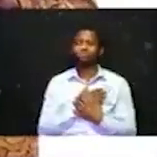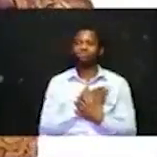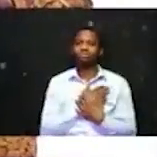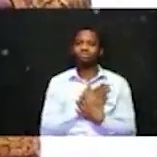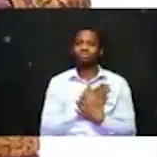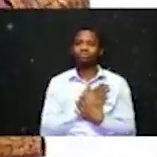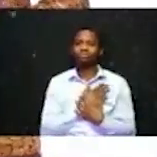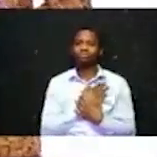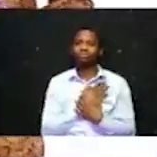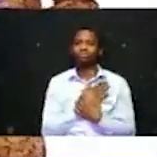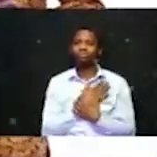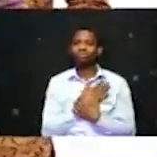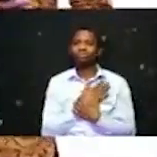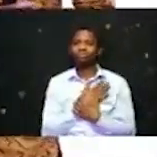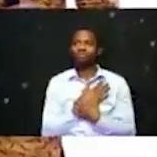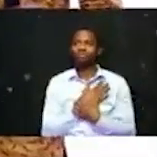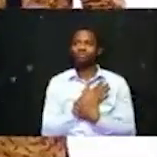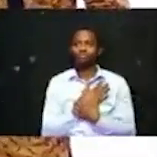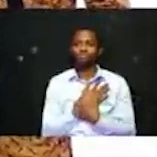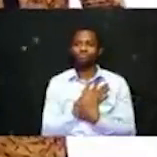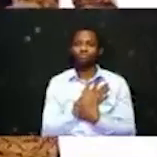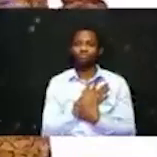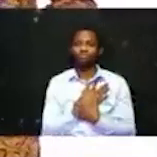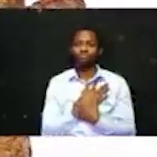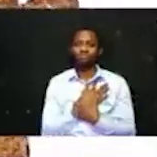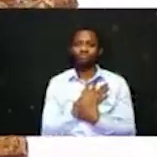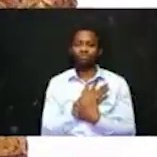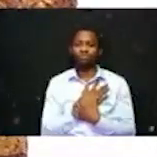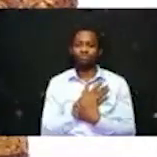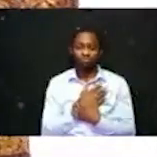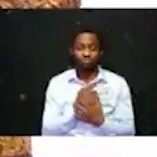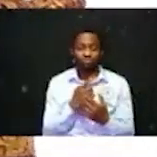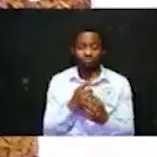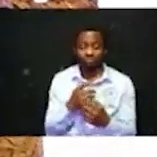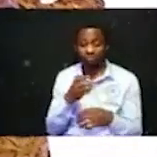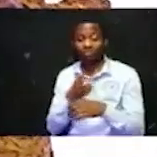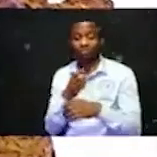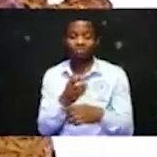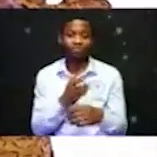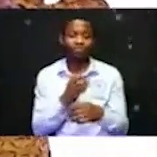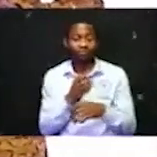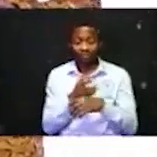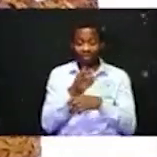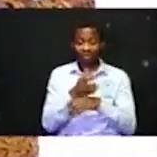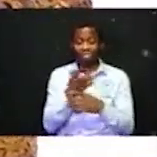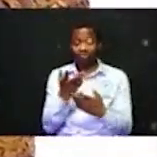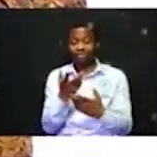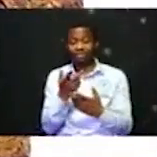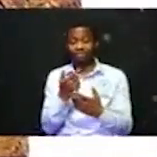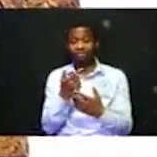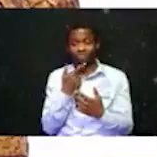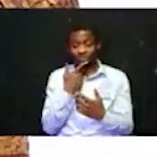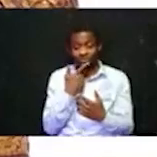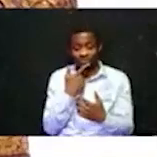1-3. At Caesarea, there was a man named Cornelius, a centurion in what was